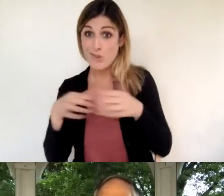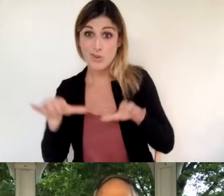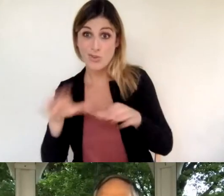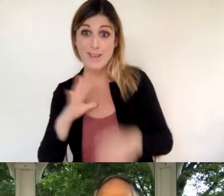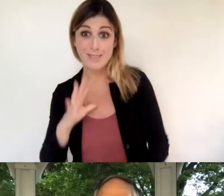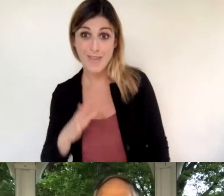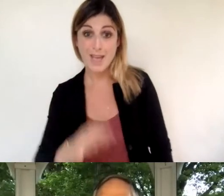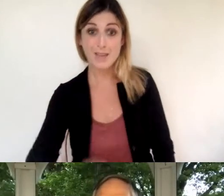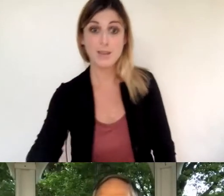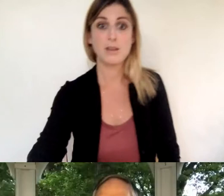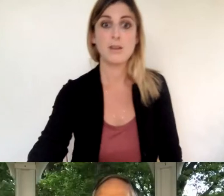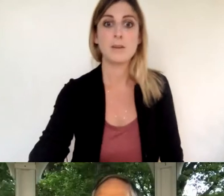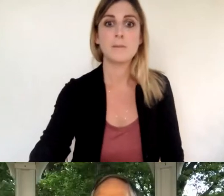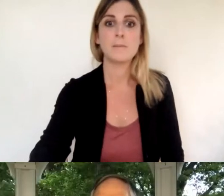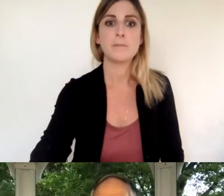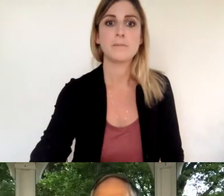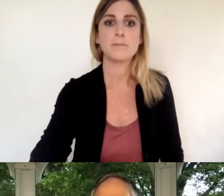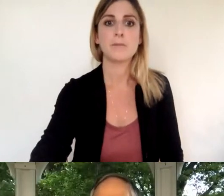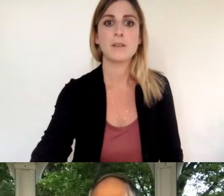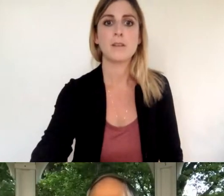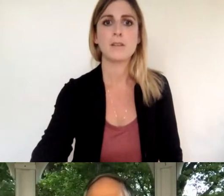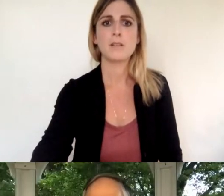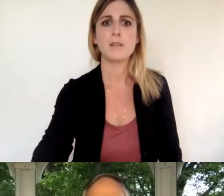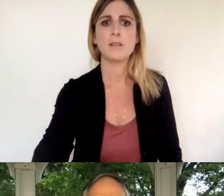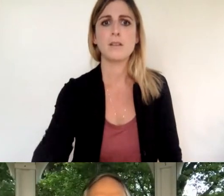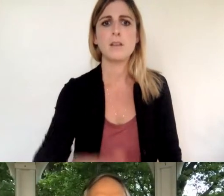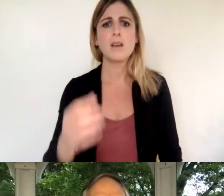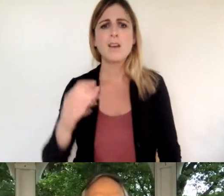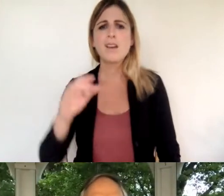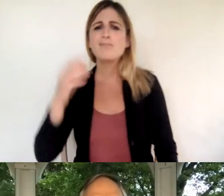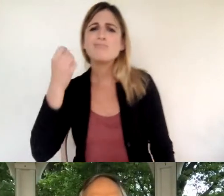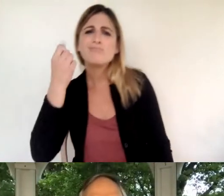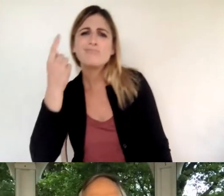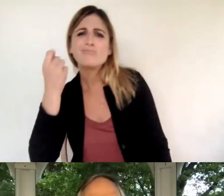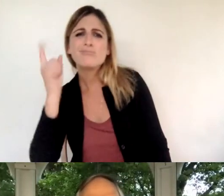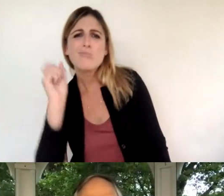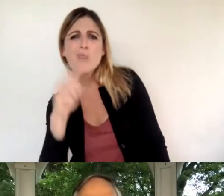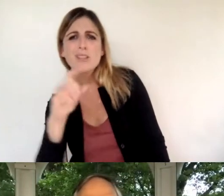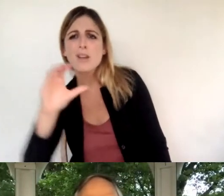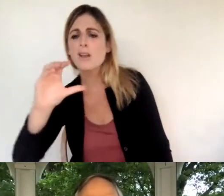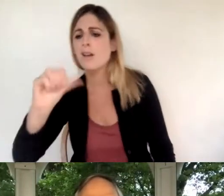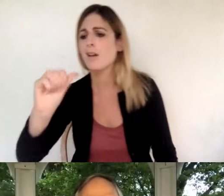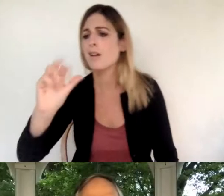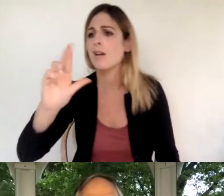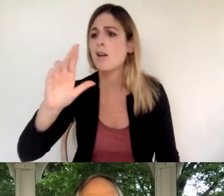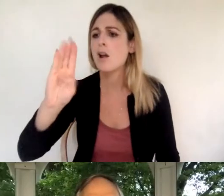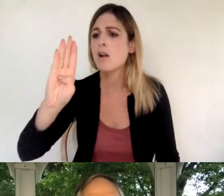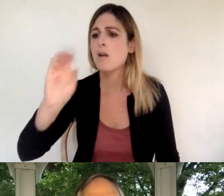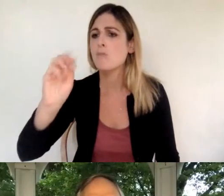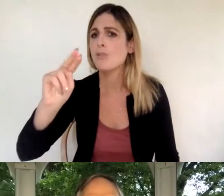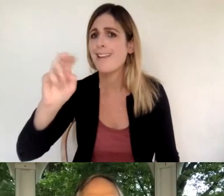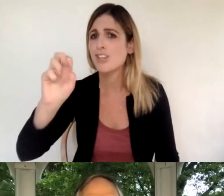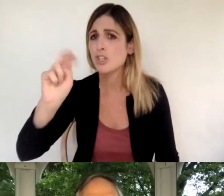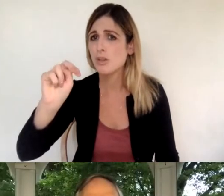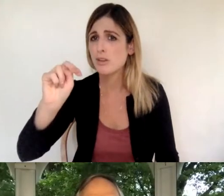Mm-hmm. What about carbonation having an effect on the bones? Yeah, I don't see too much about that anymore.